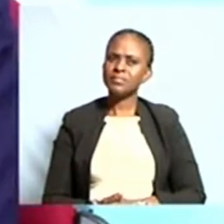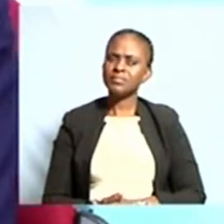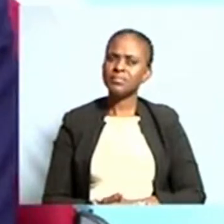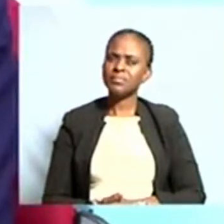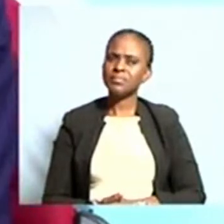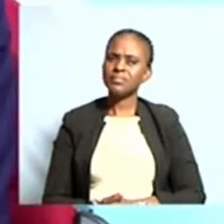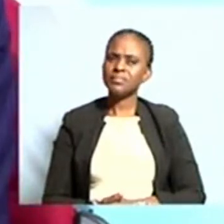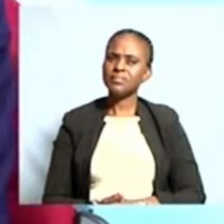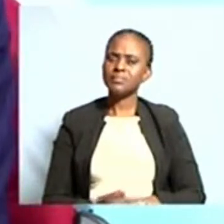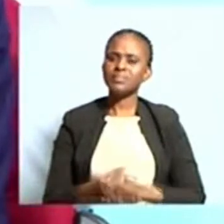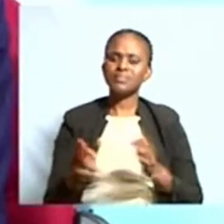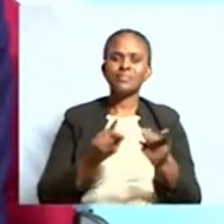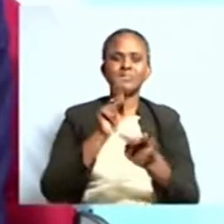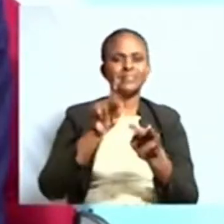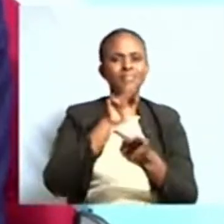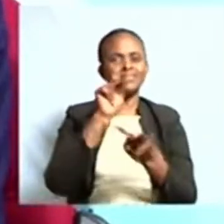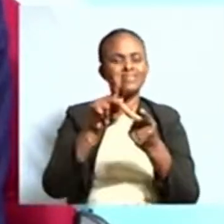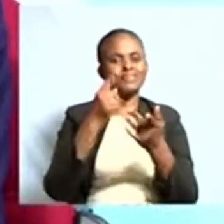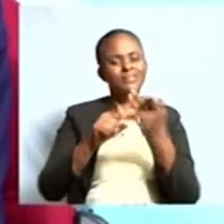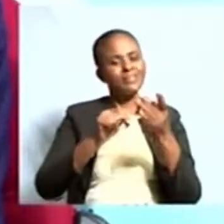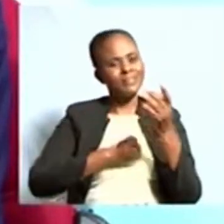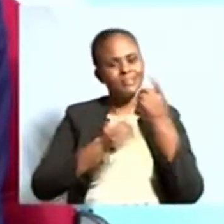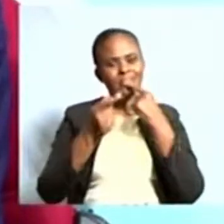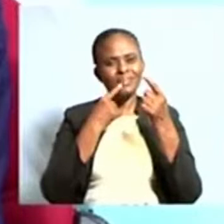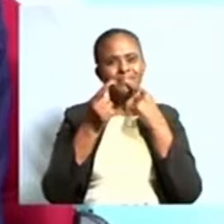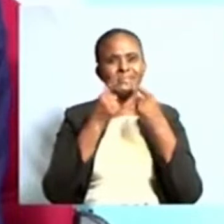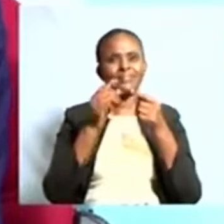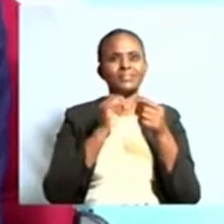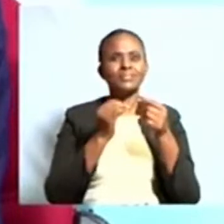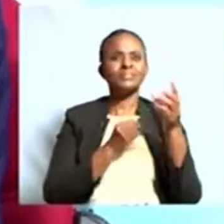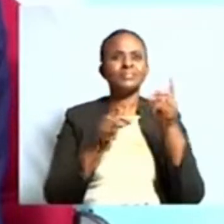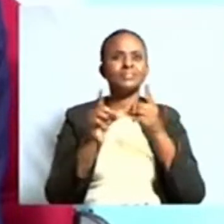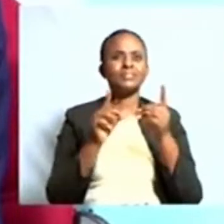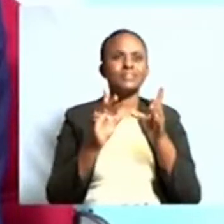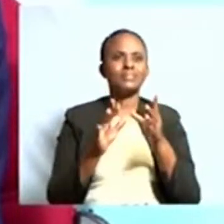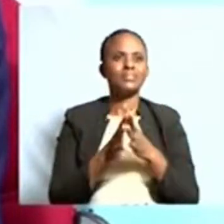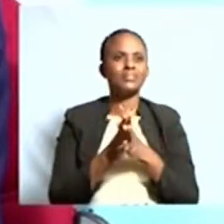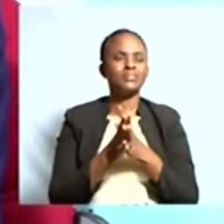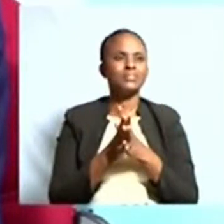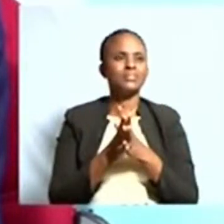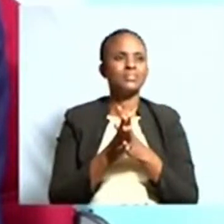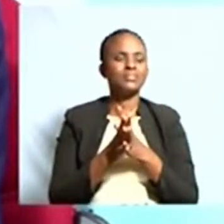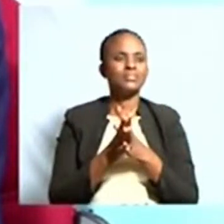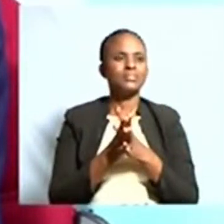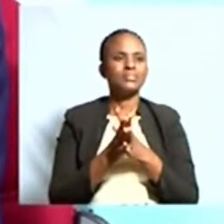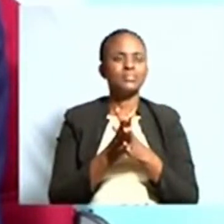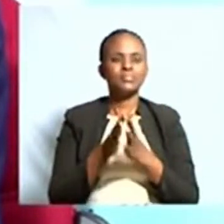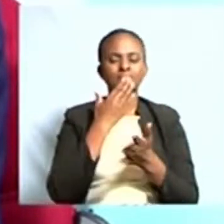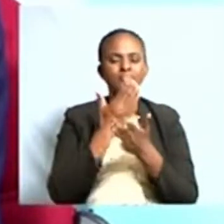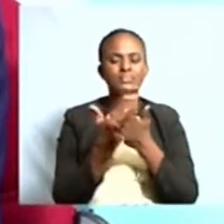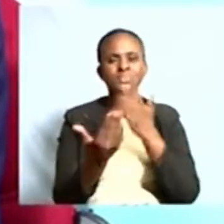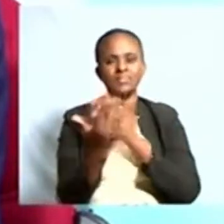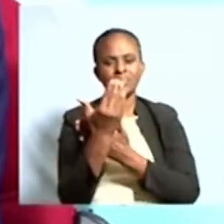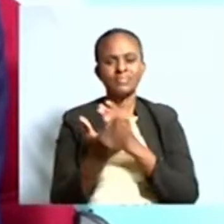It's exactly what we are talking about. I think our director will... Yes, good morning, sir. Good morning.